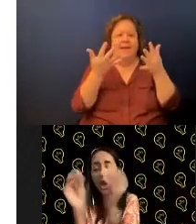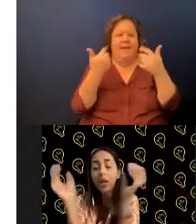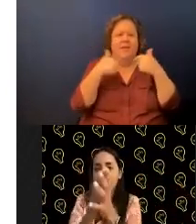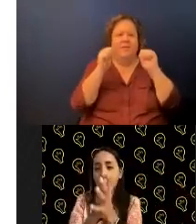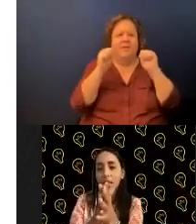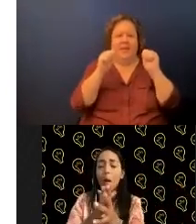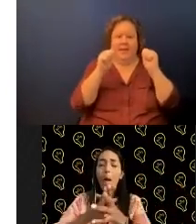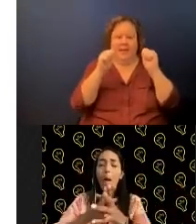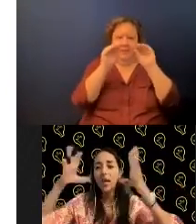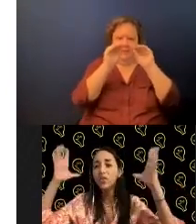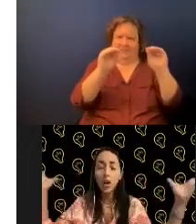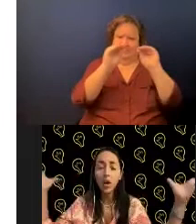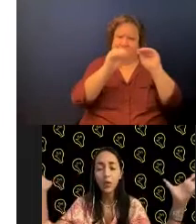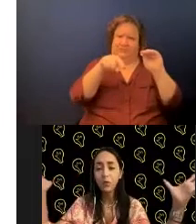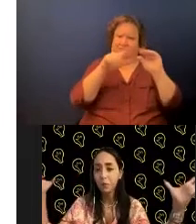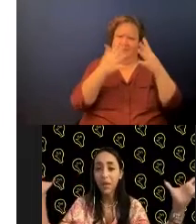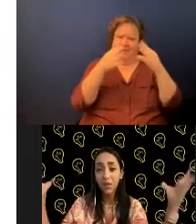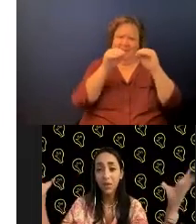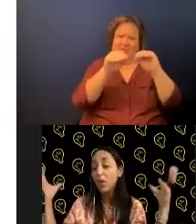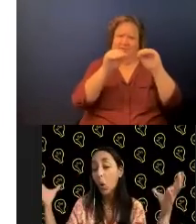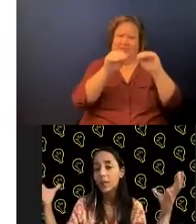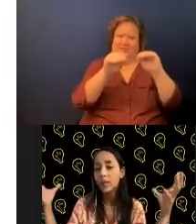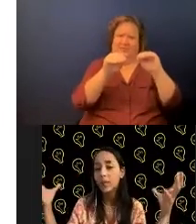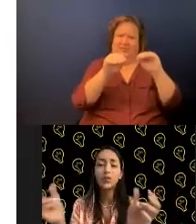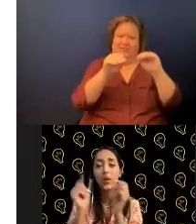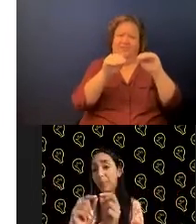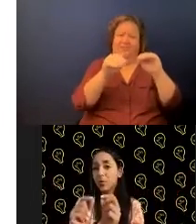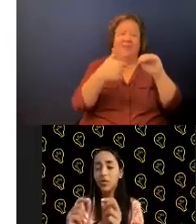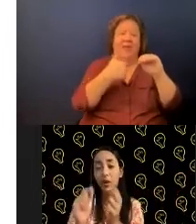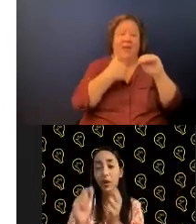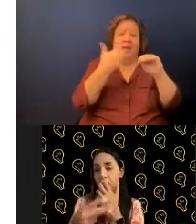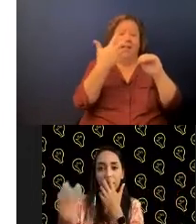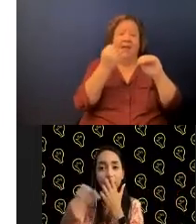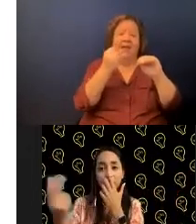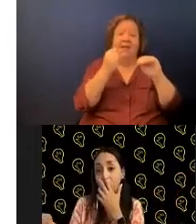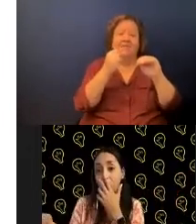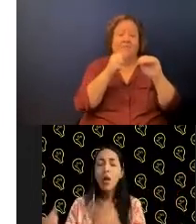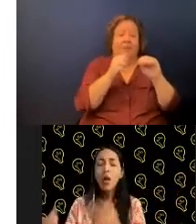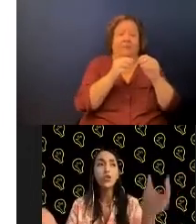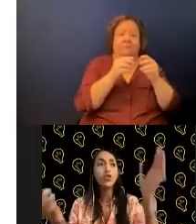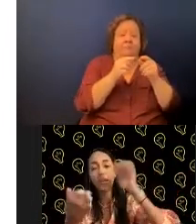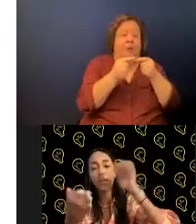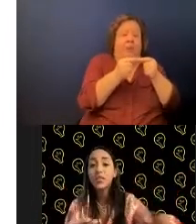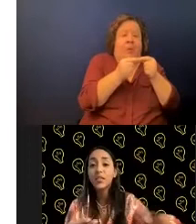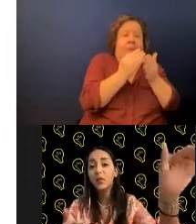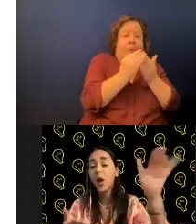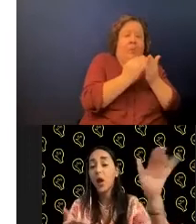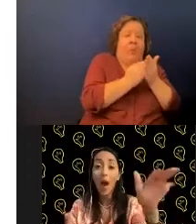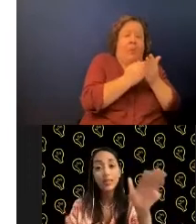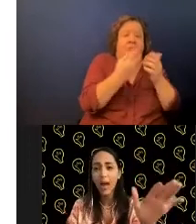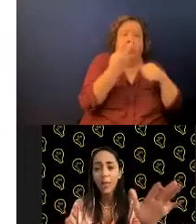is condensing big chunks of information and big courses into capsules that are 2 minutes long that you can send